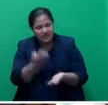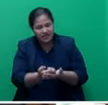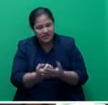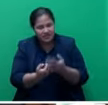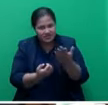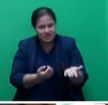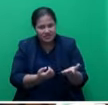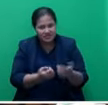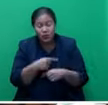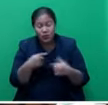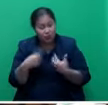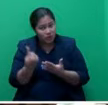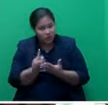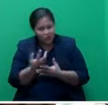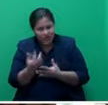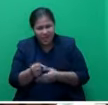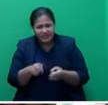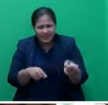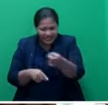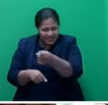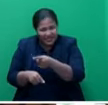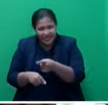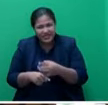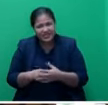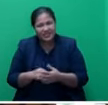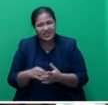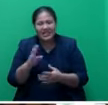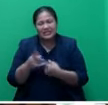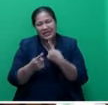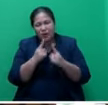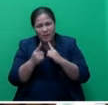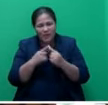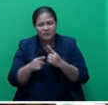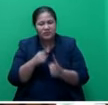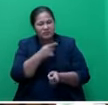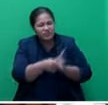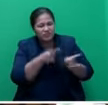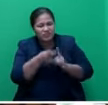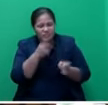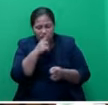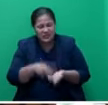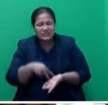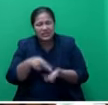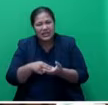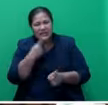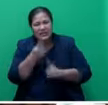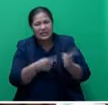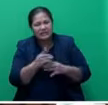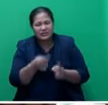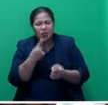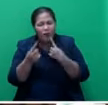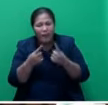We only have this kind of comedy of errors being made from the other side. People stand up, make all sorts of ridiculous